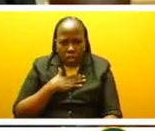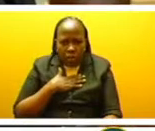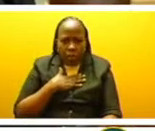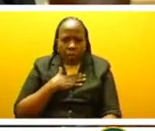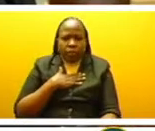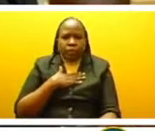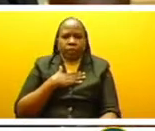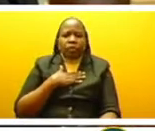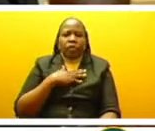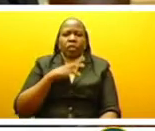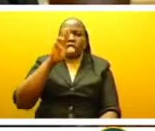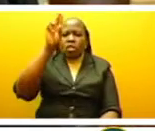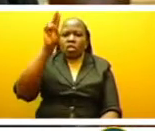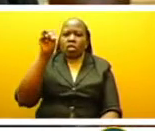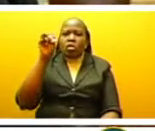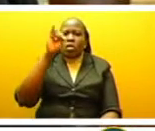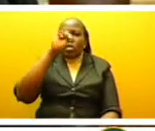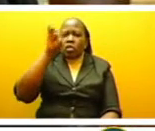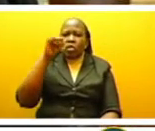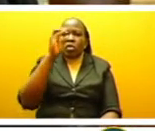Njoki.